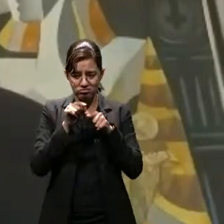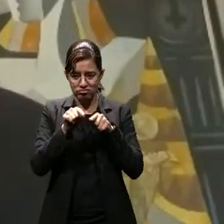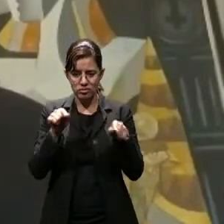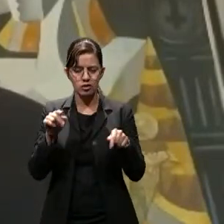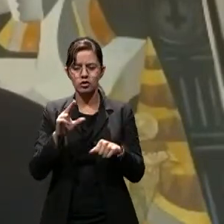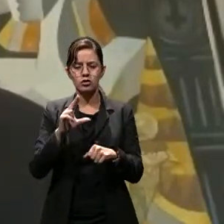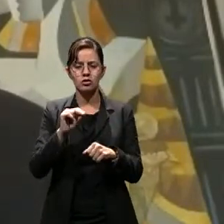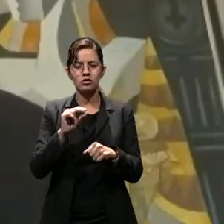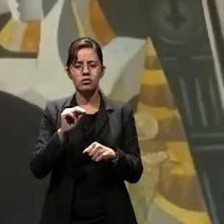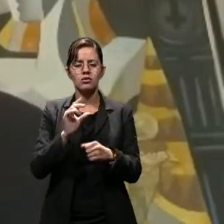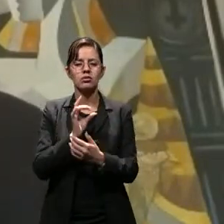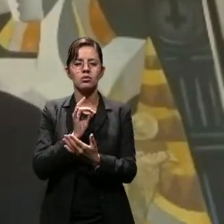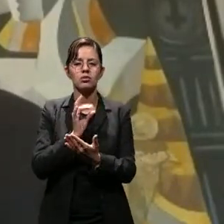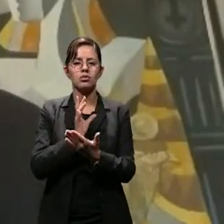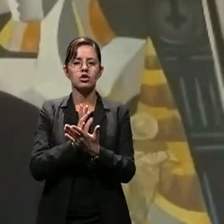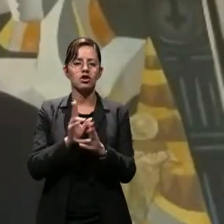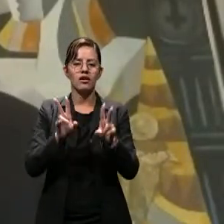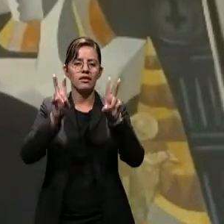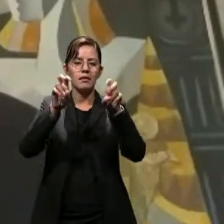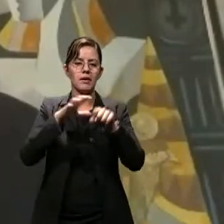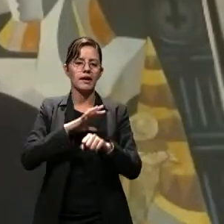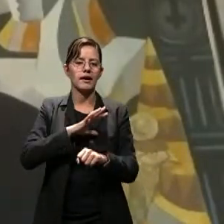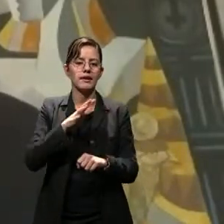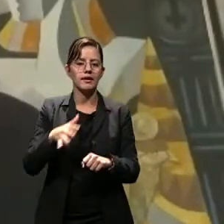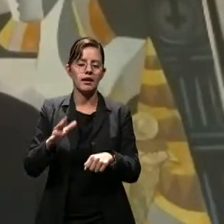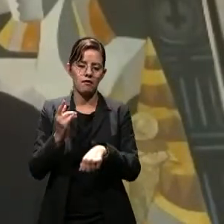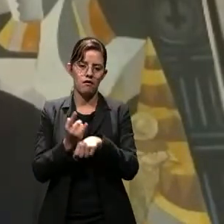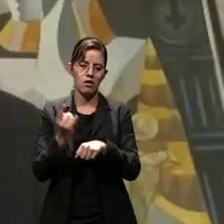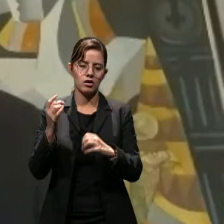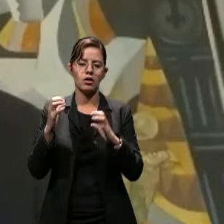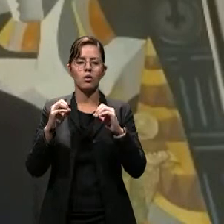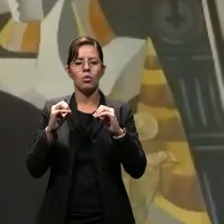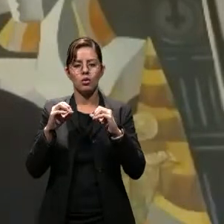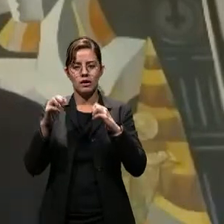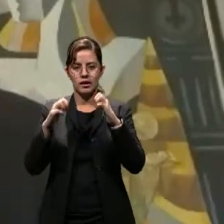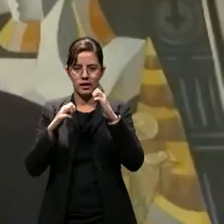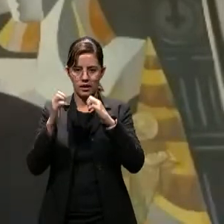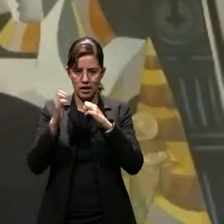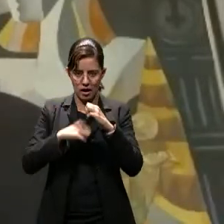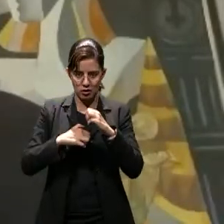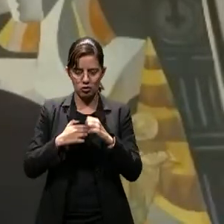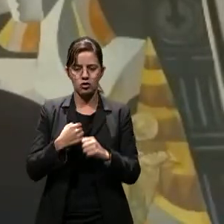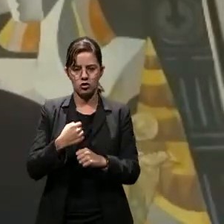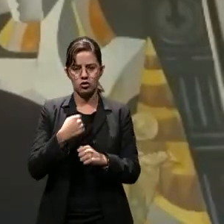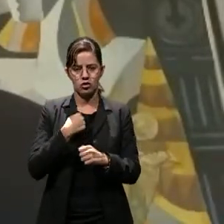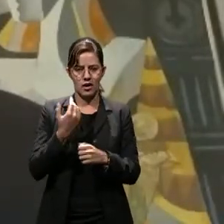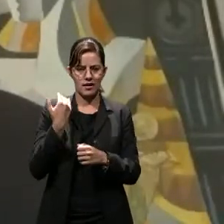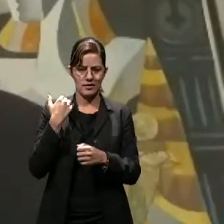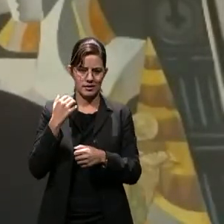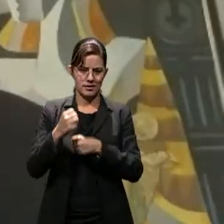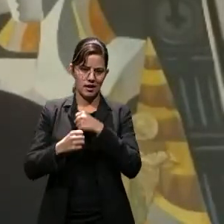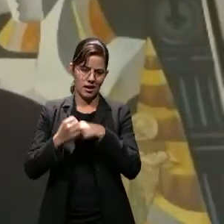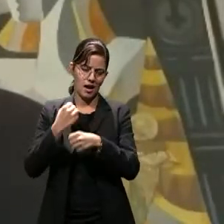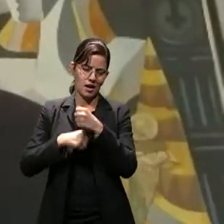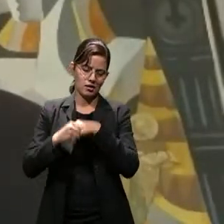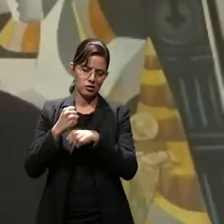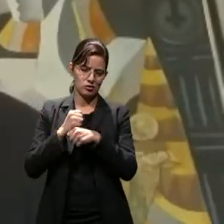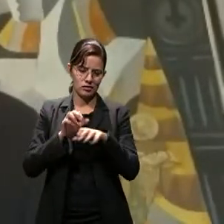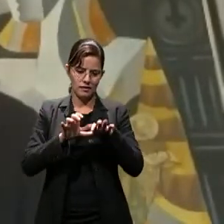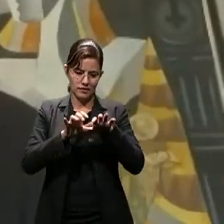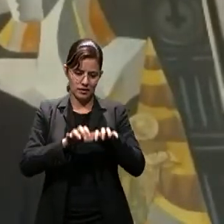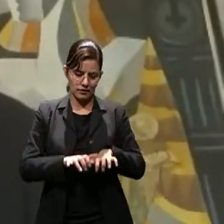phenomenon itself of the fraud narrative. Some years ago, I wrote a paper on